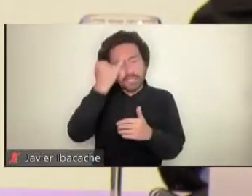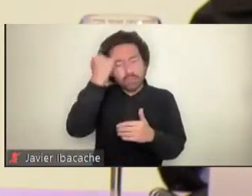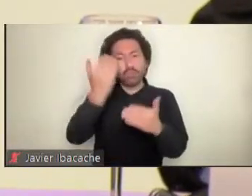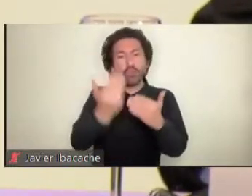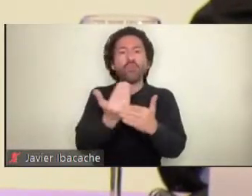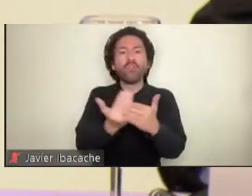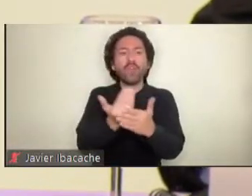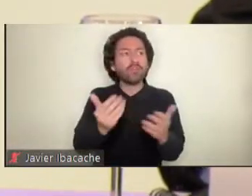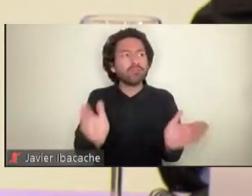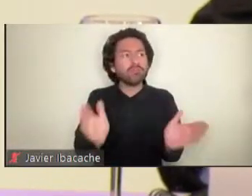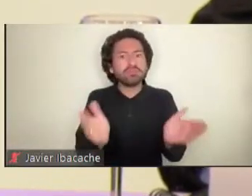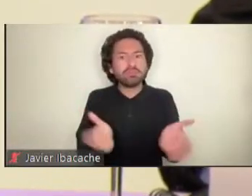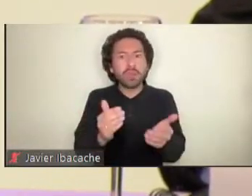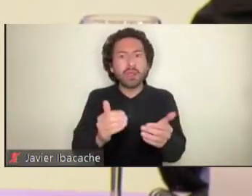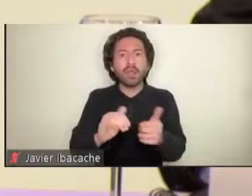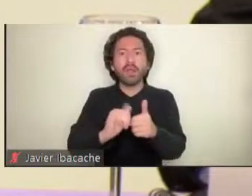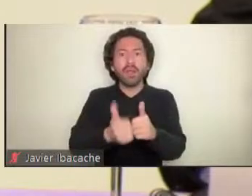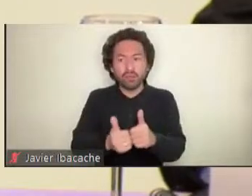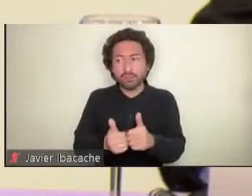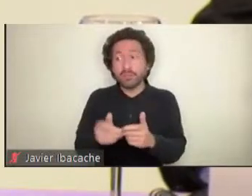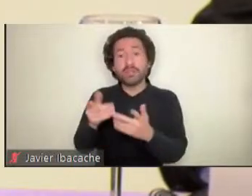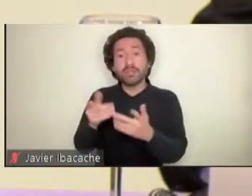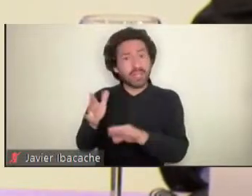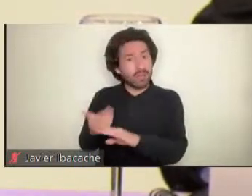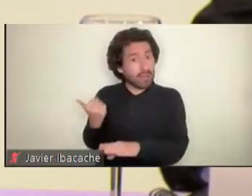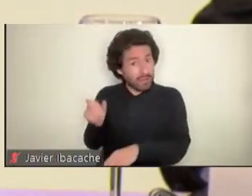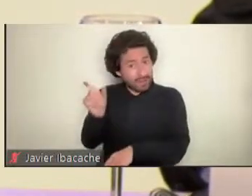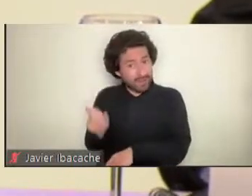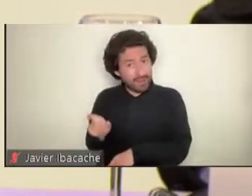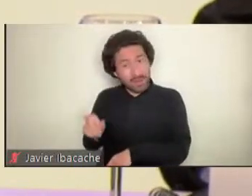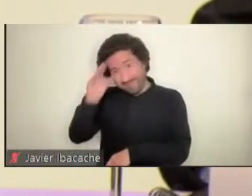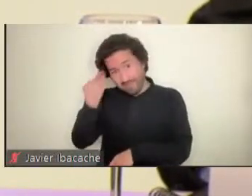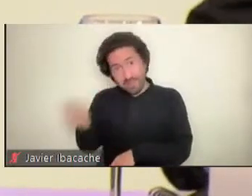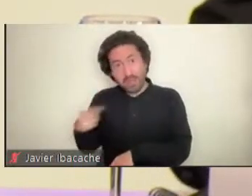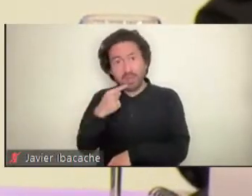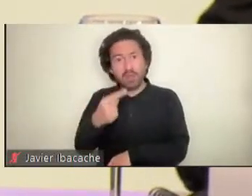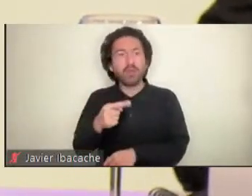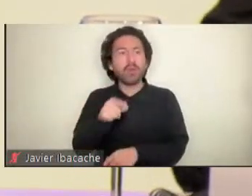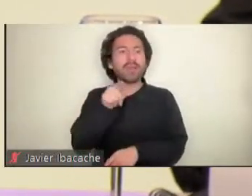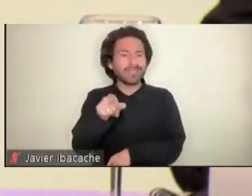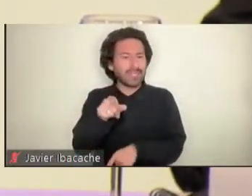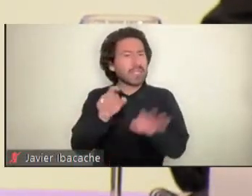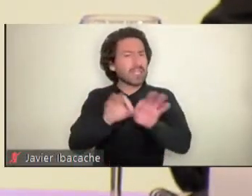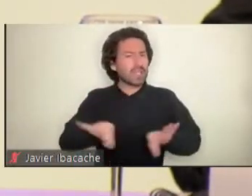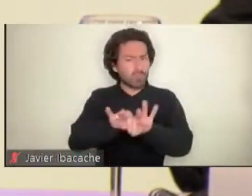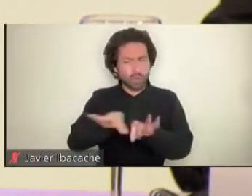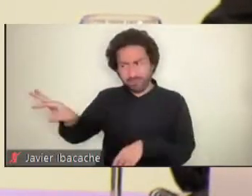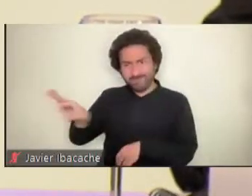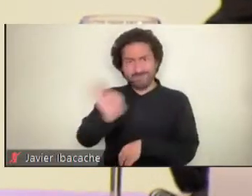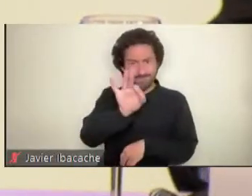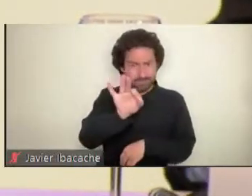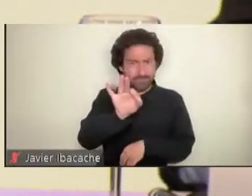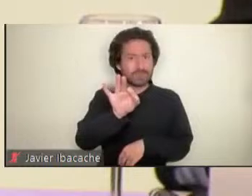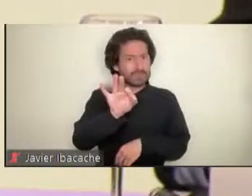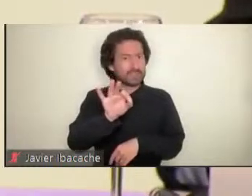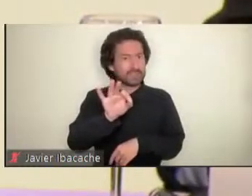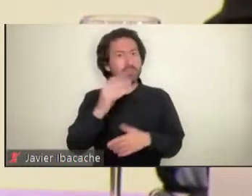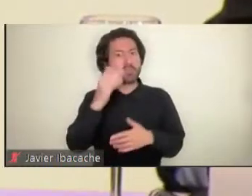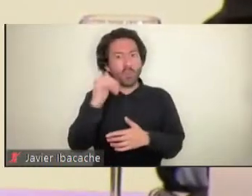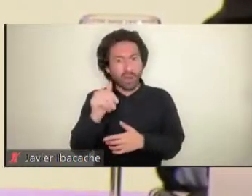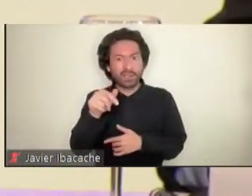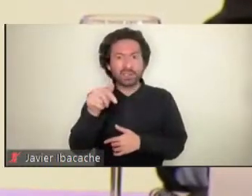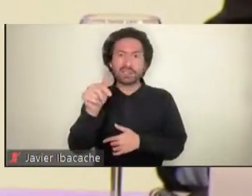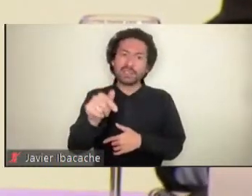Jose Miguel was saying this before, but it's important to highlight it, and